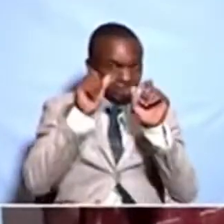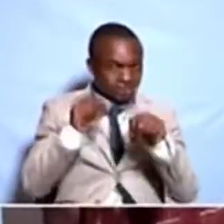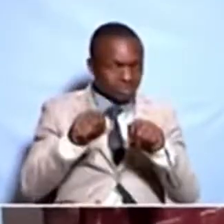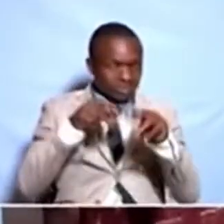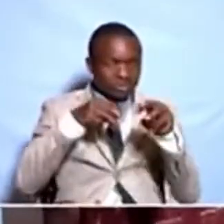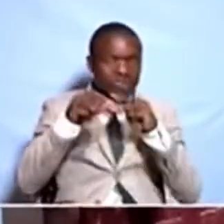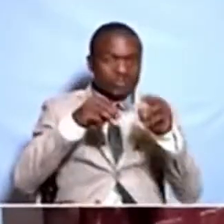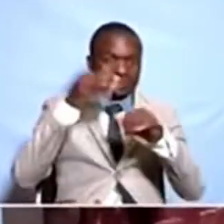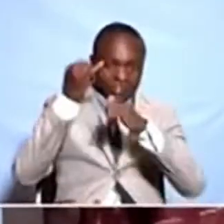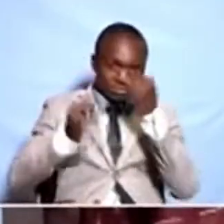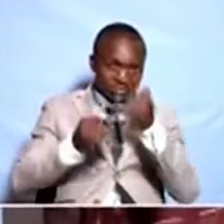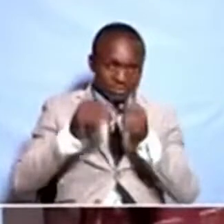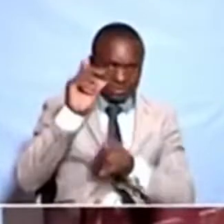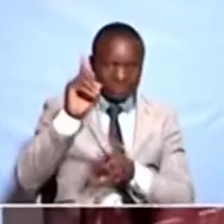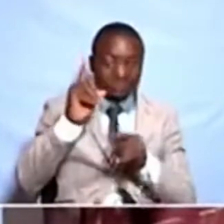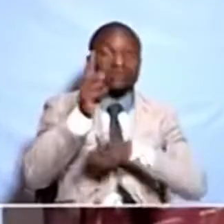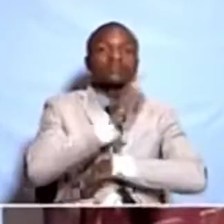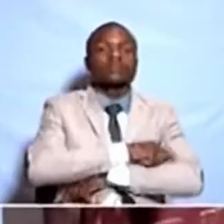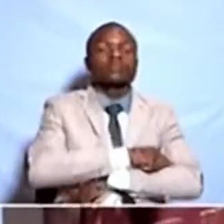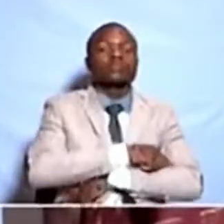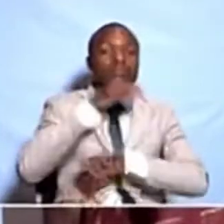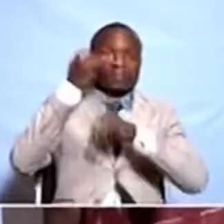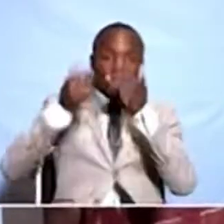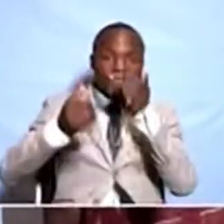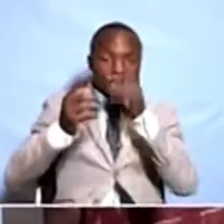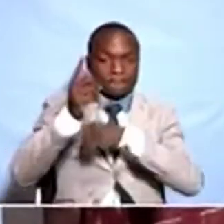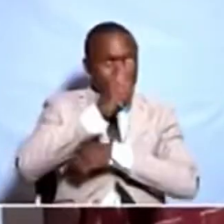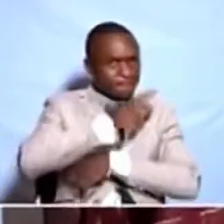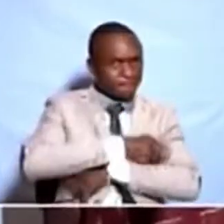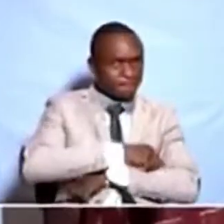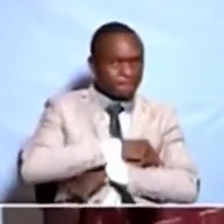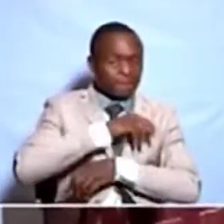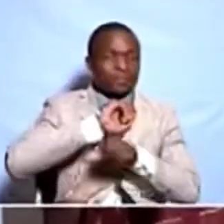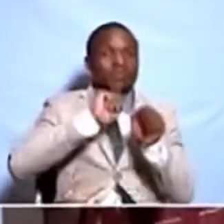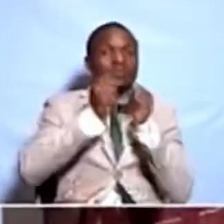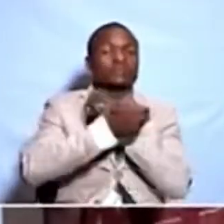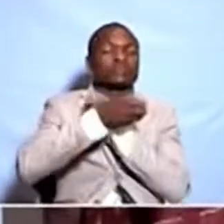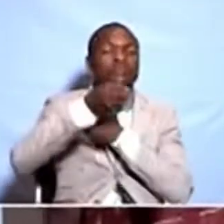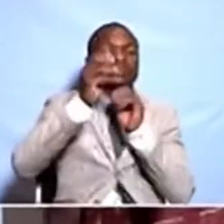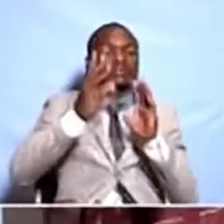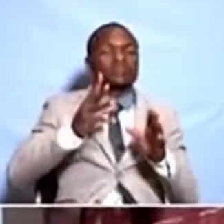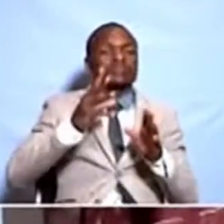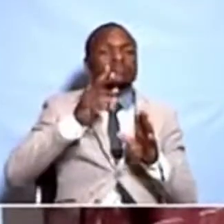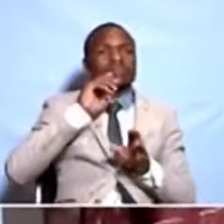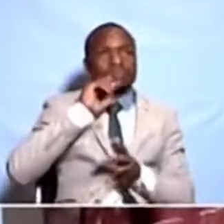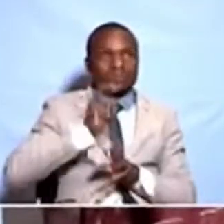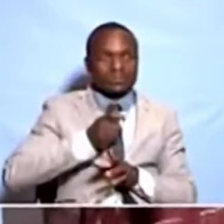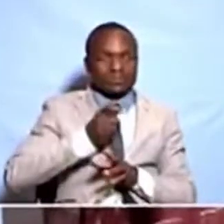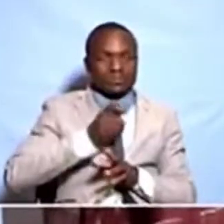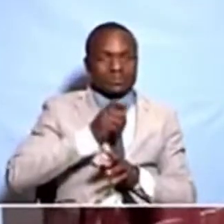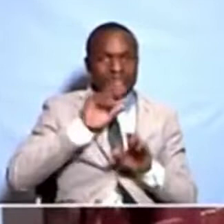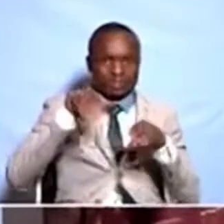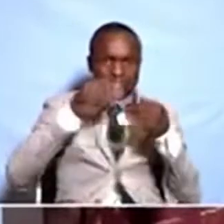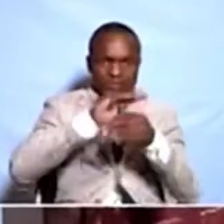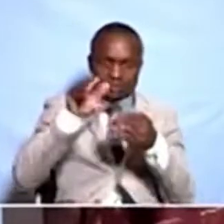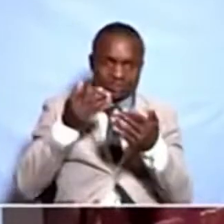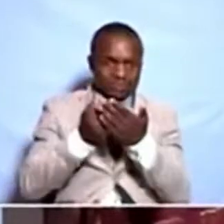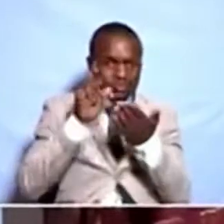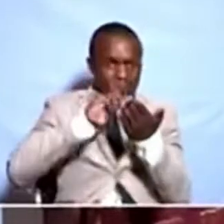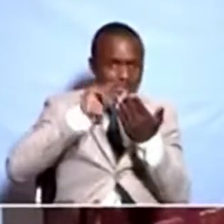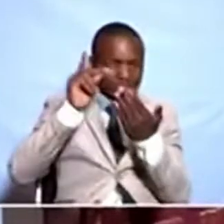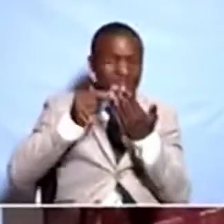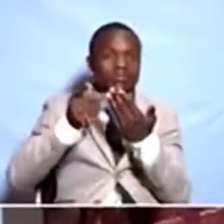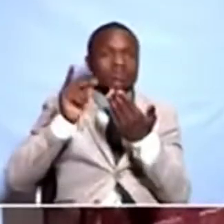to finish within a day. Probably by the end of the day, the change of ownership will have been done, provided all the documents are availed to